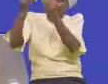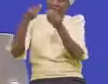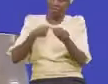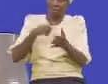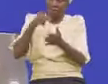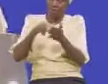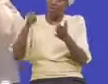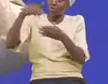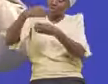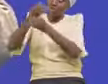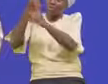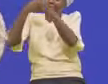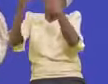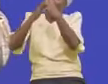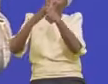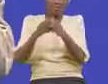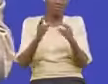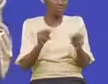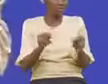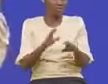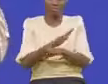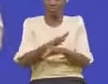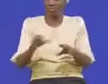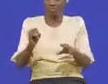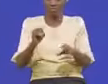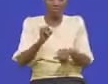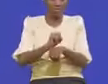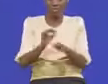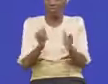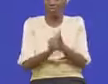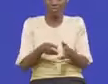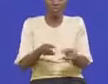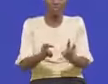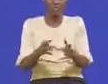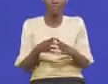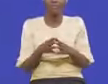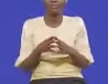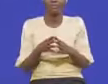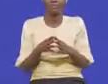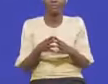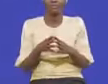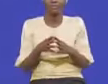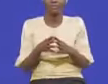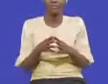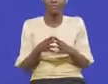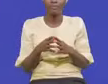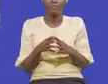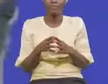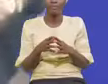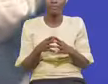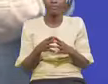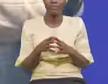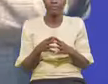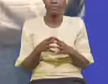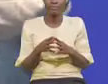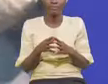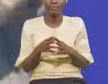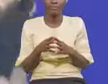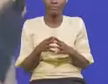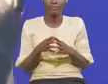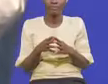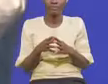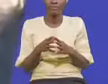manufacture from heaven. It doesn't work that way. Nui mocho adamu wo. Le keke amari. Mocho no benadi. Nei hama kwa de awo la